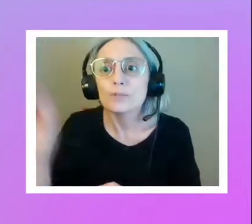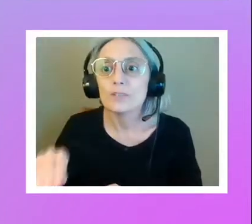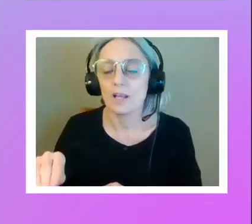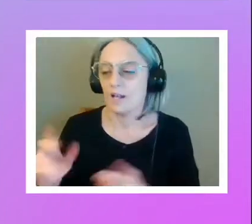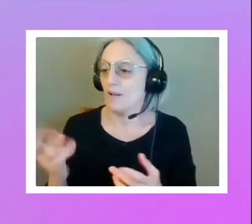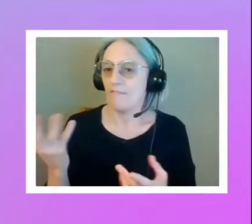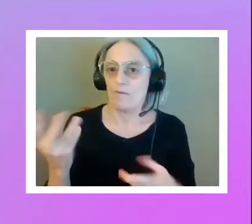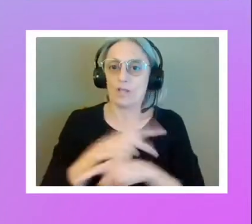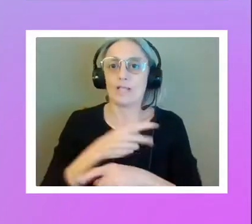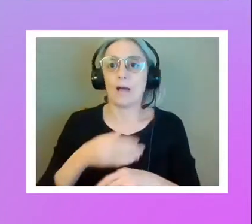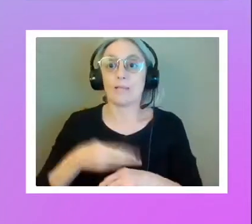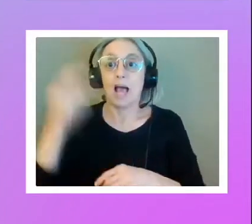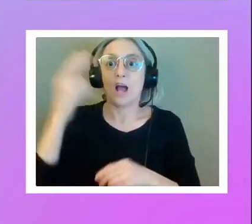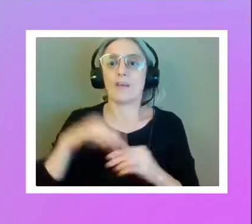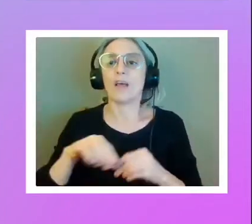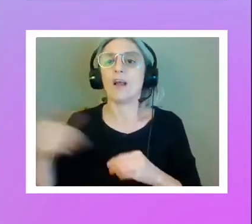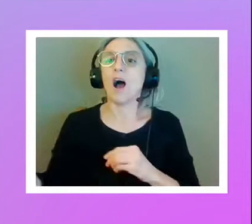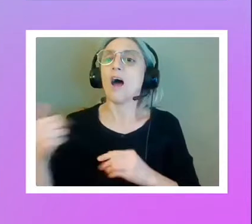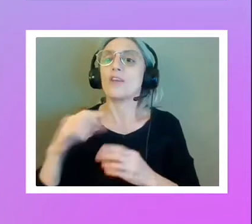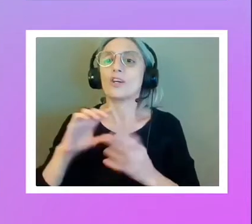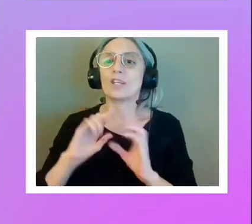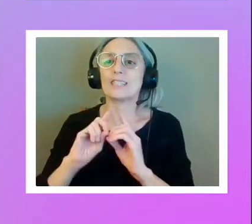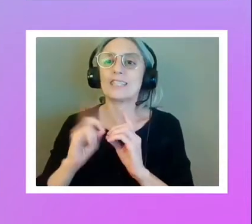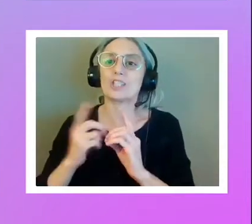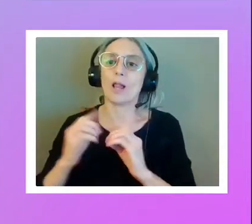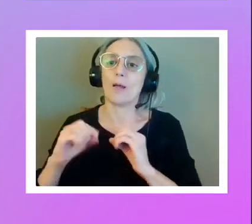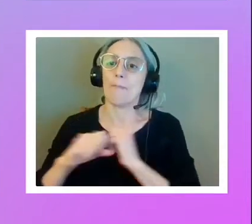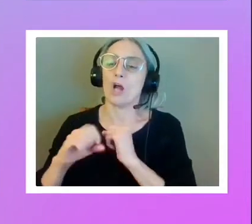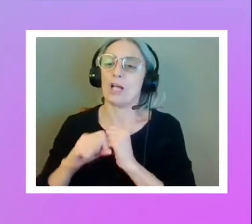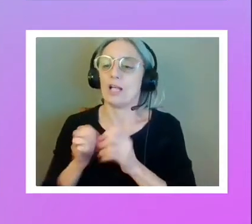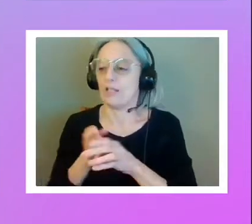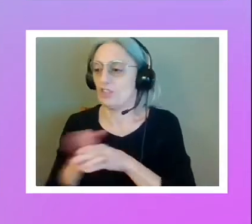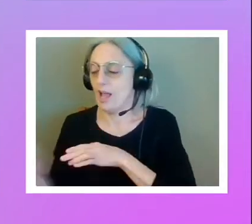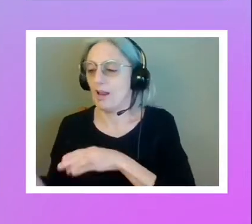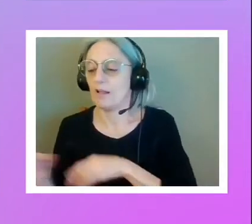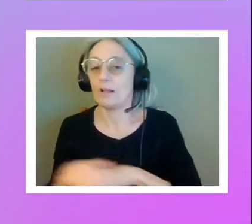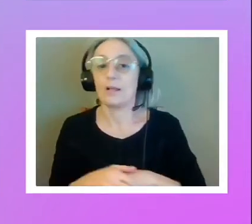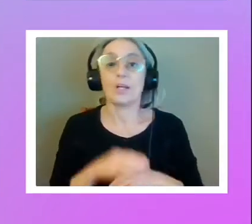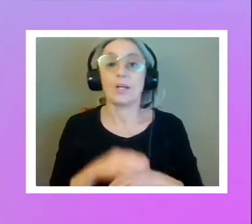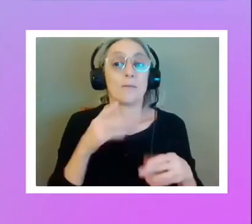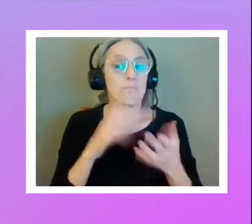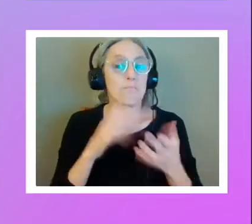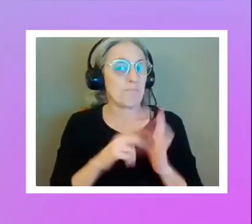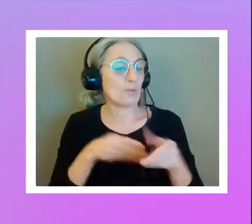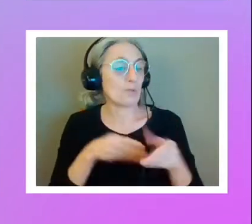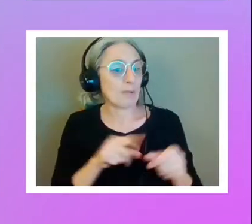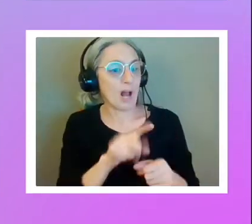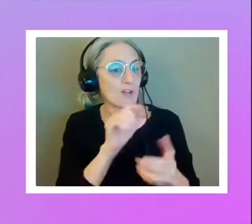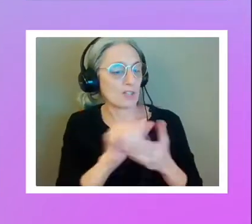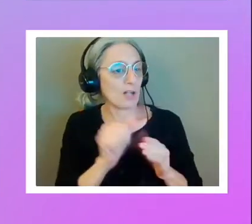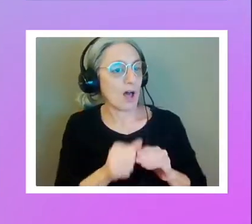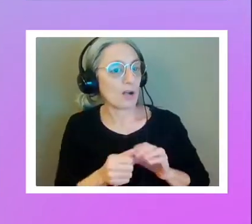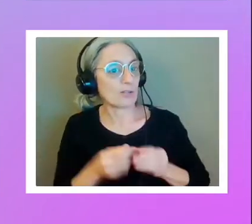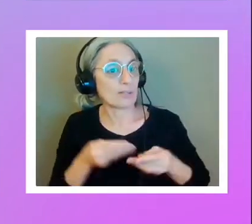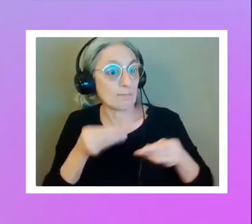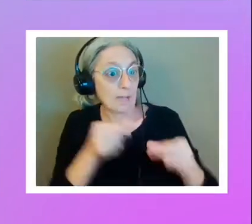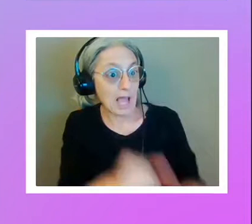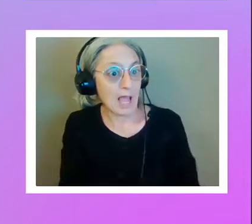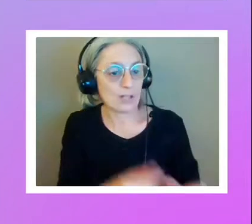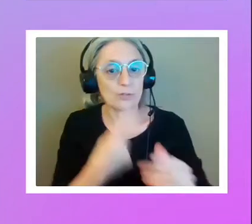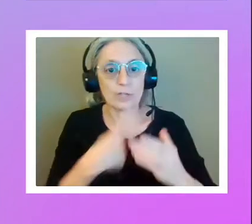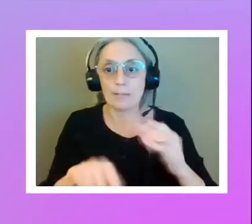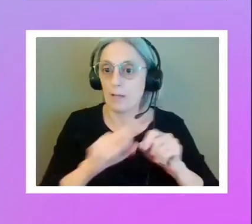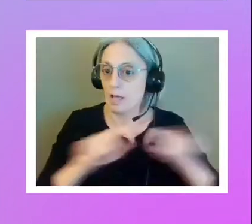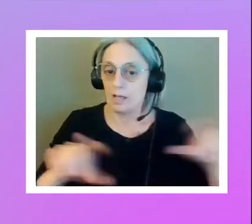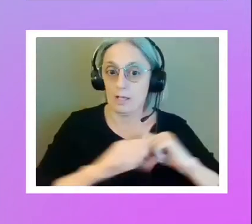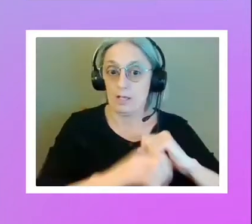channel out there. That means for every $1 that you spend on advertising an email, you can expect a return of $43 on